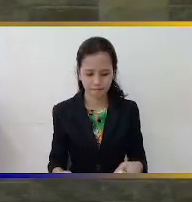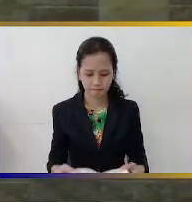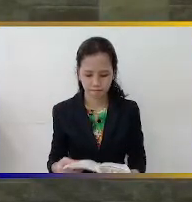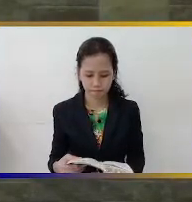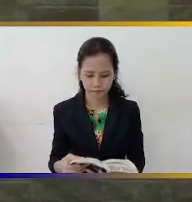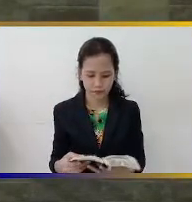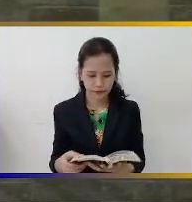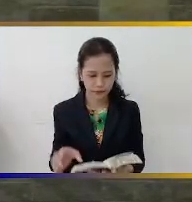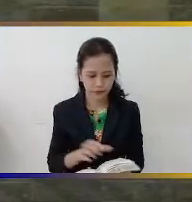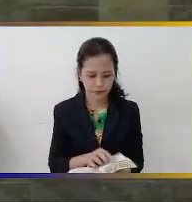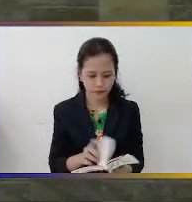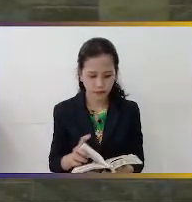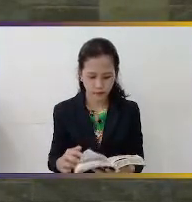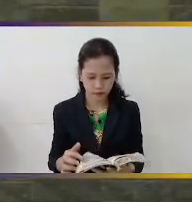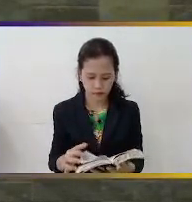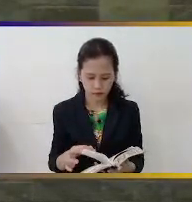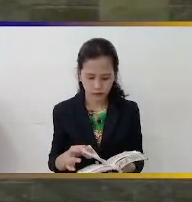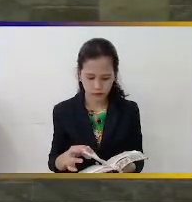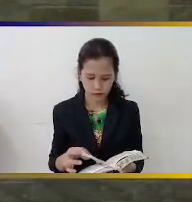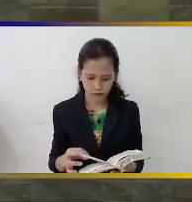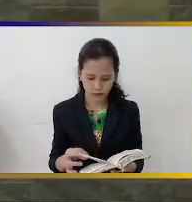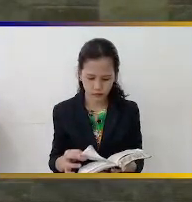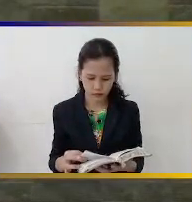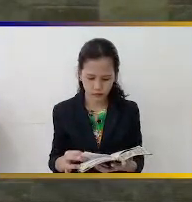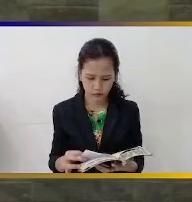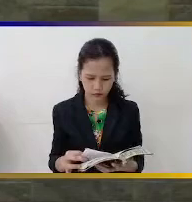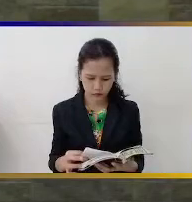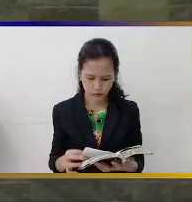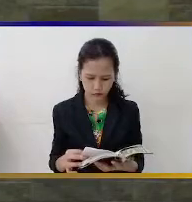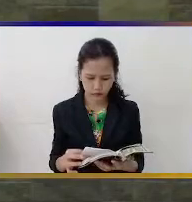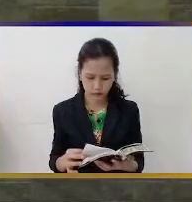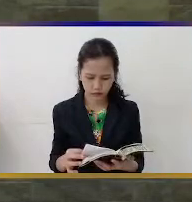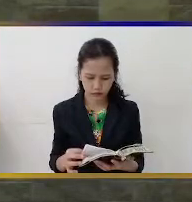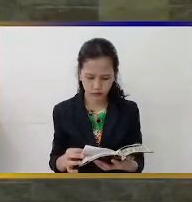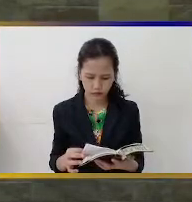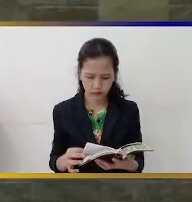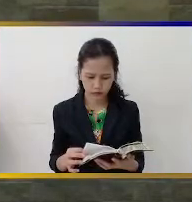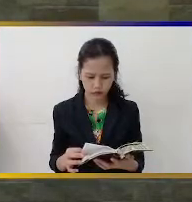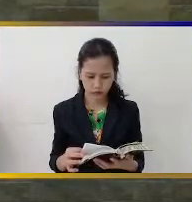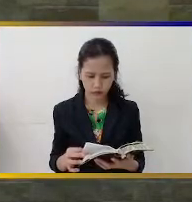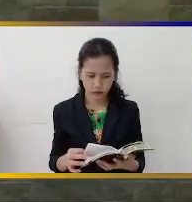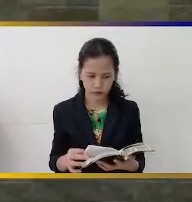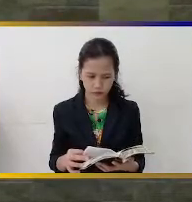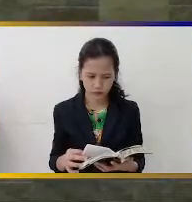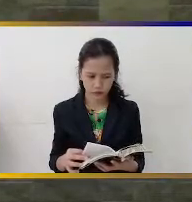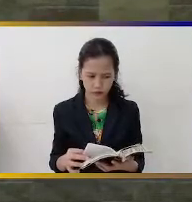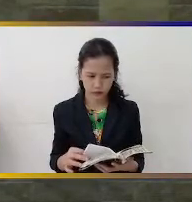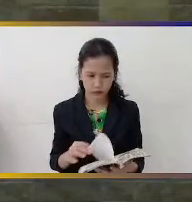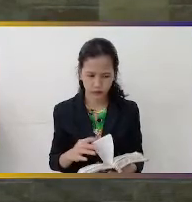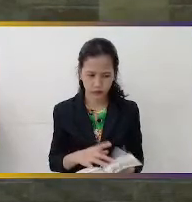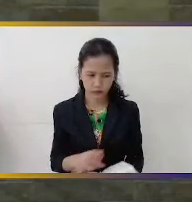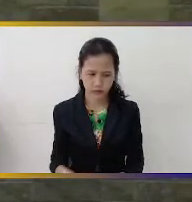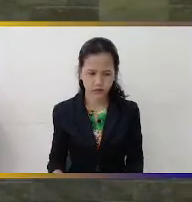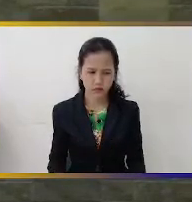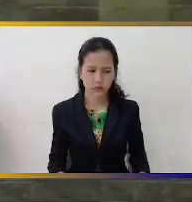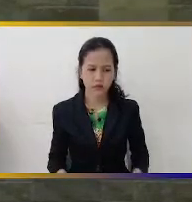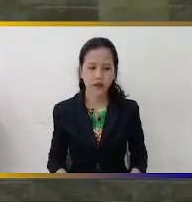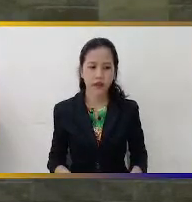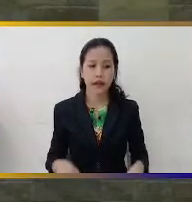When the morning is light, they practice it because it is in the power of their hand. Now, dito po makikita